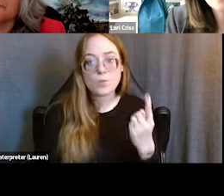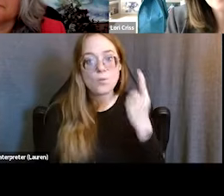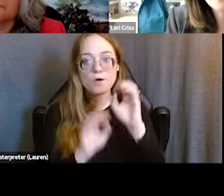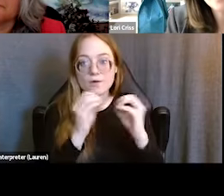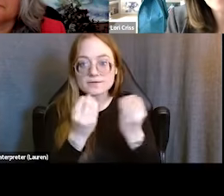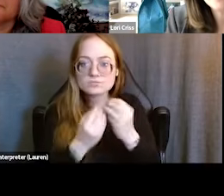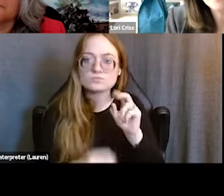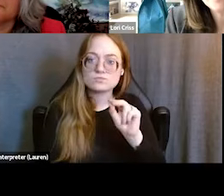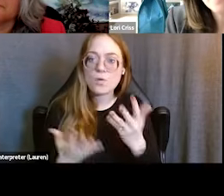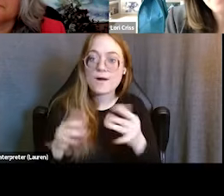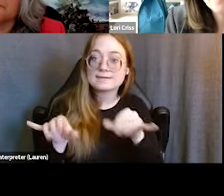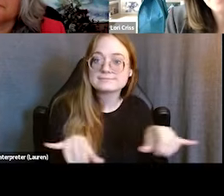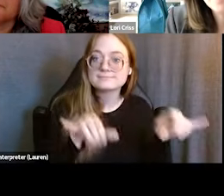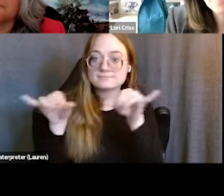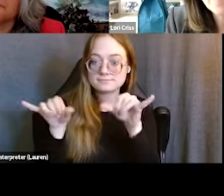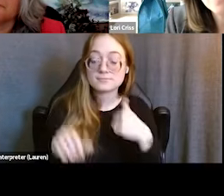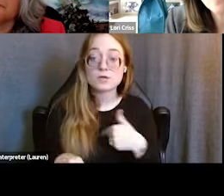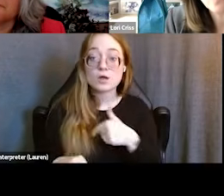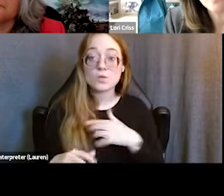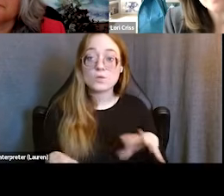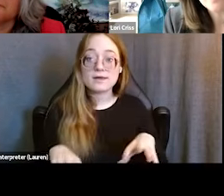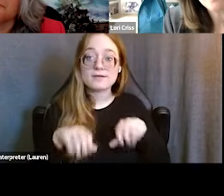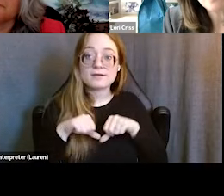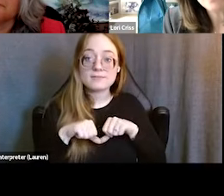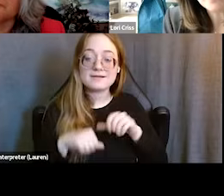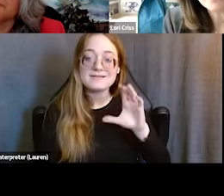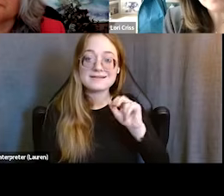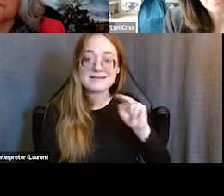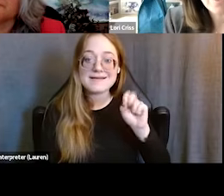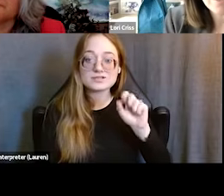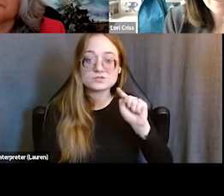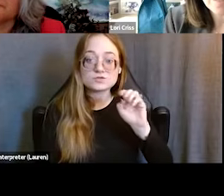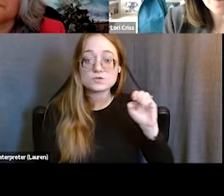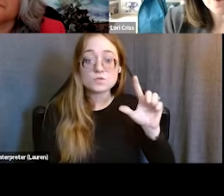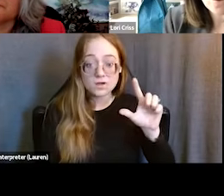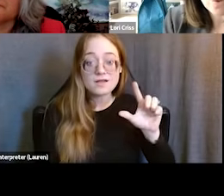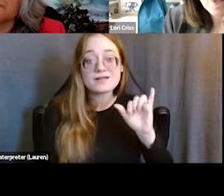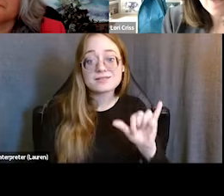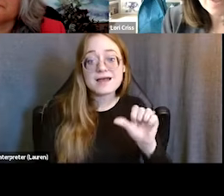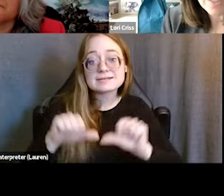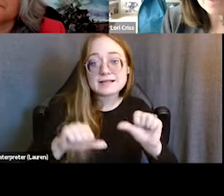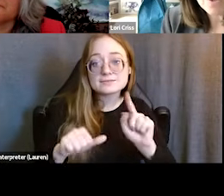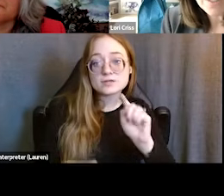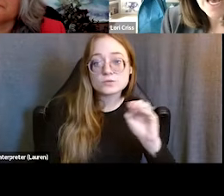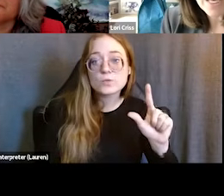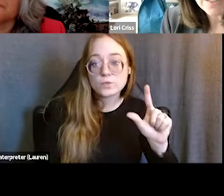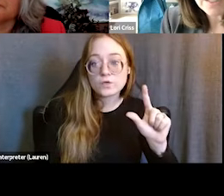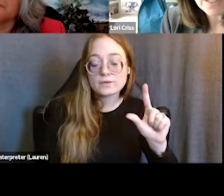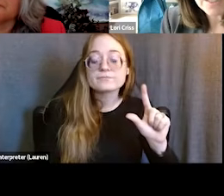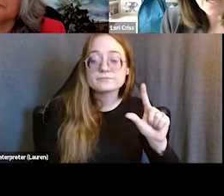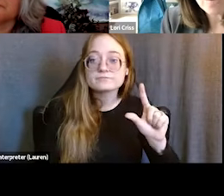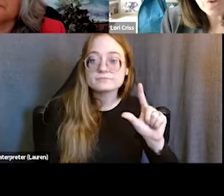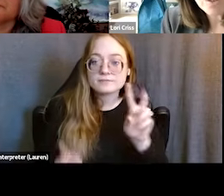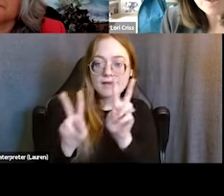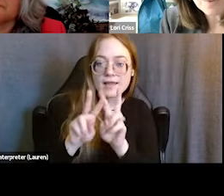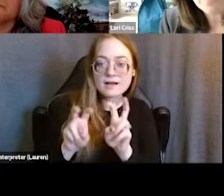And so we adopted the CANS tool, which is an assessment tool that looks at the